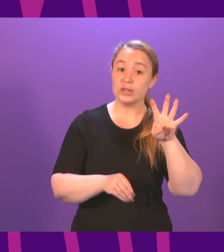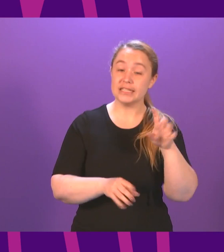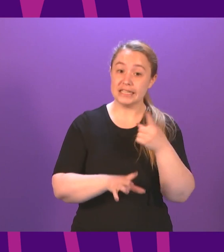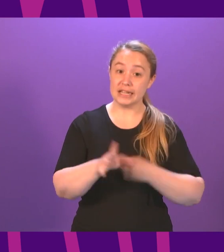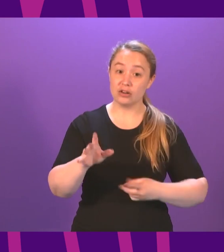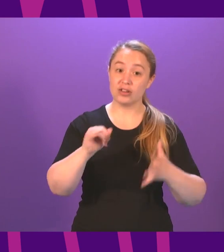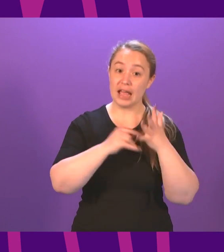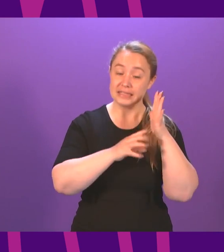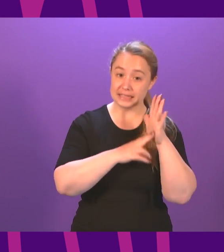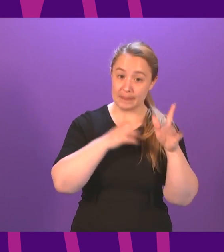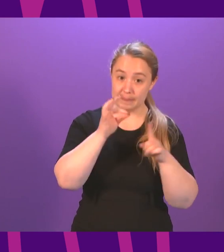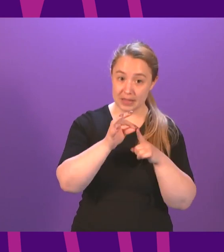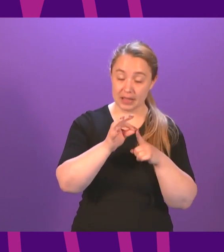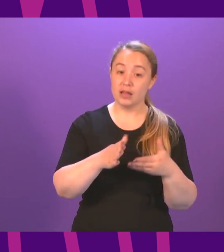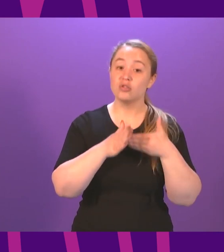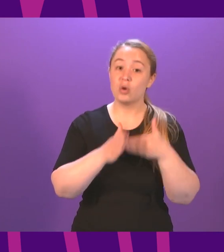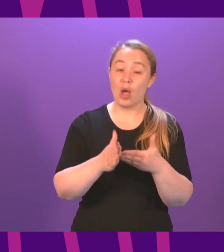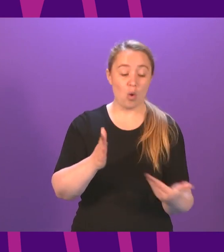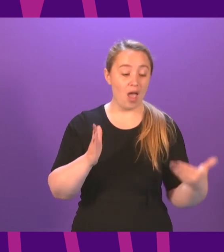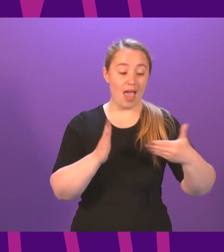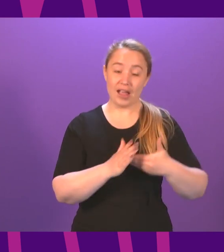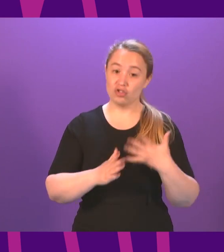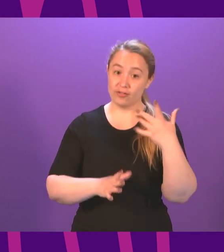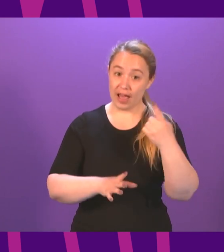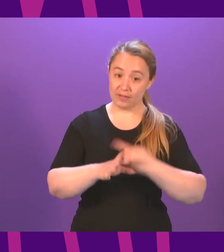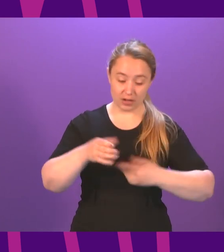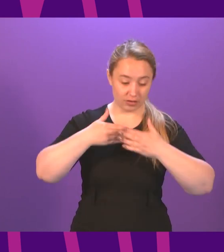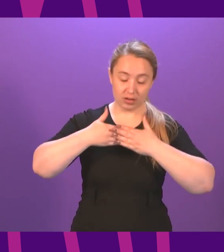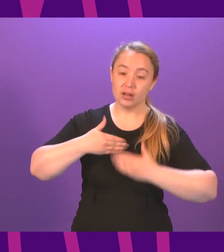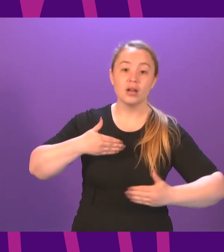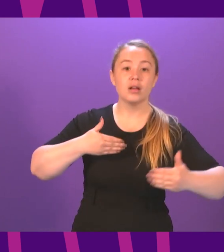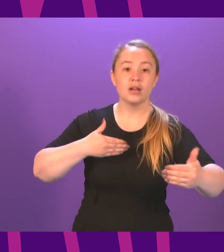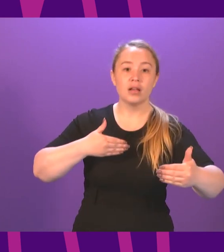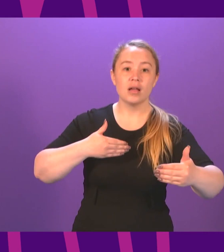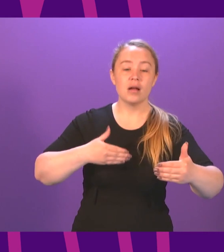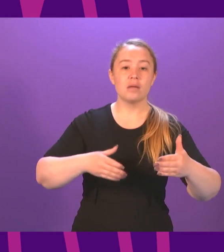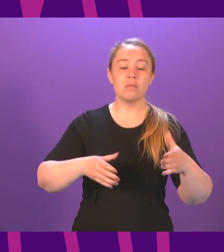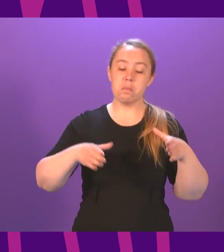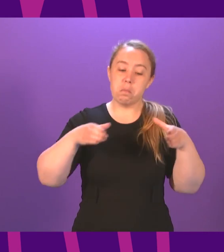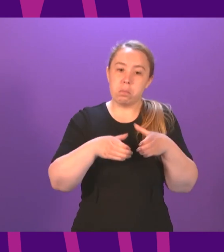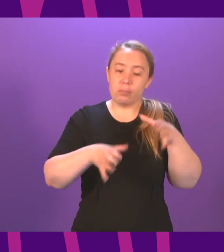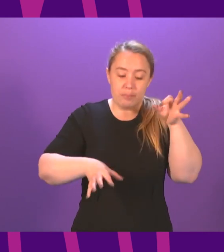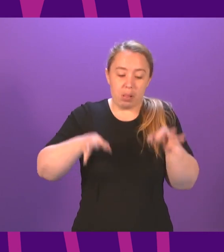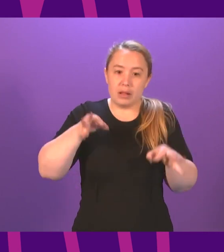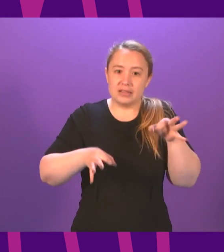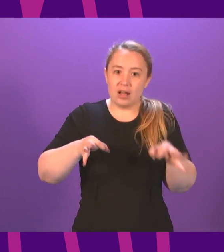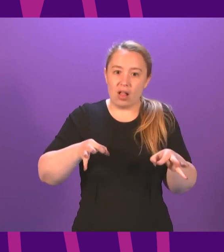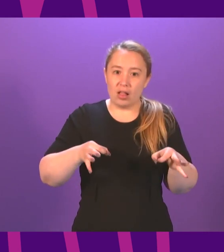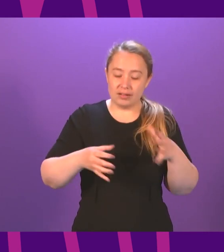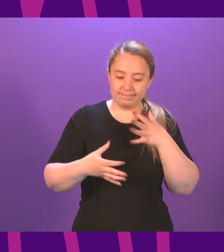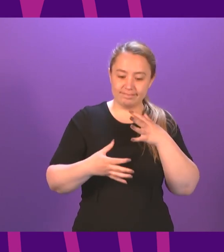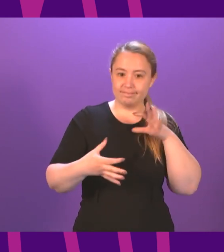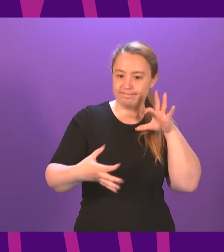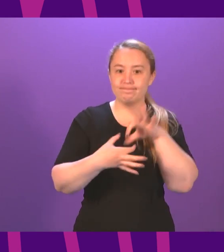given an opportunity to serve for a further five. Regardless of party political affiliation, that is a